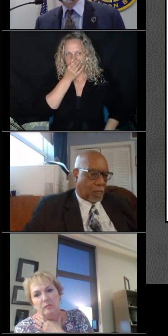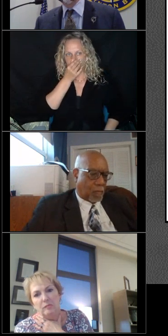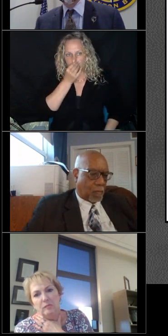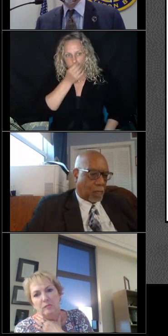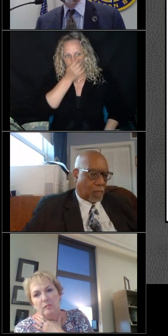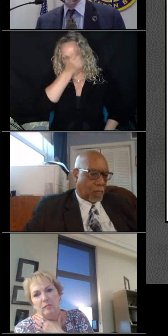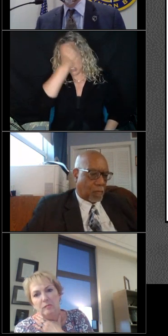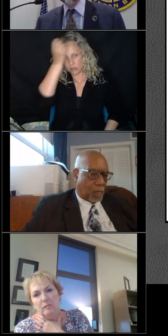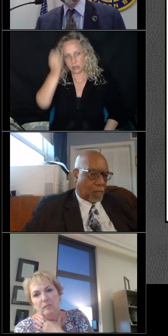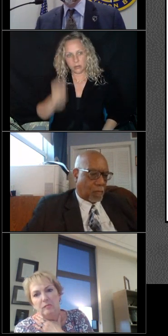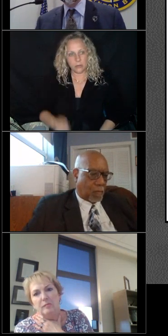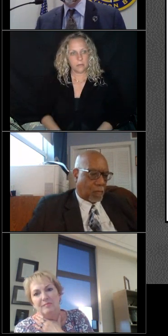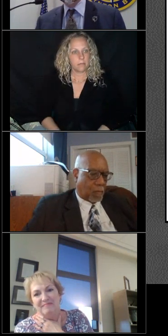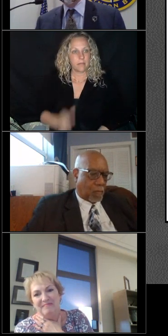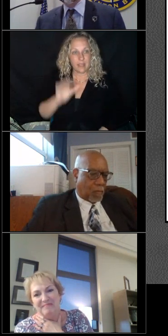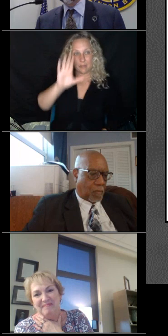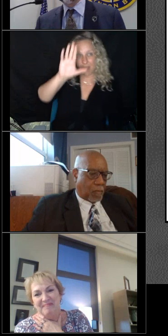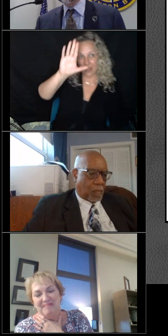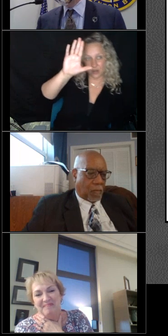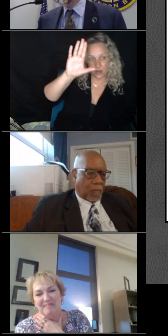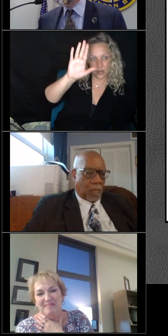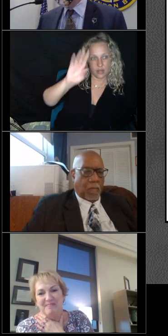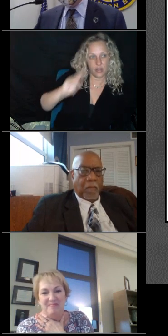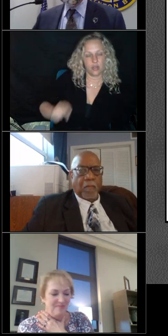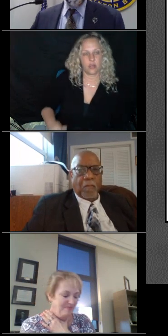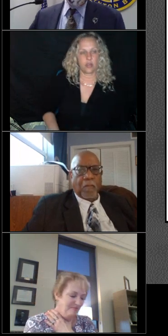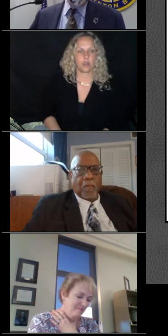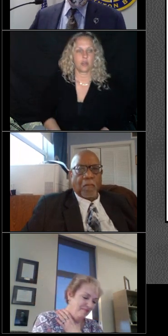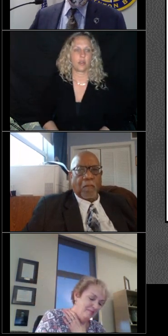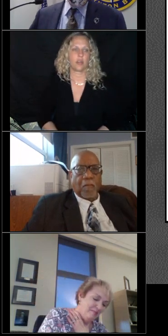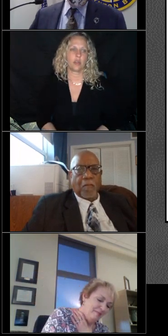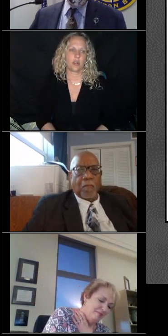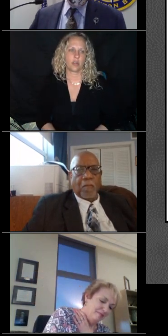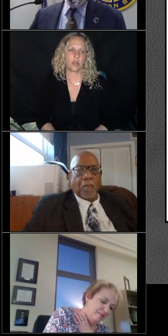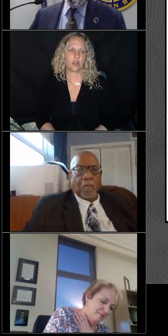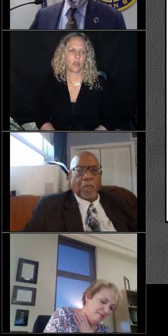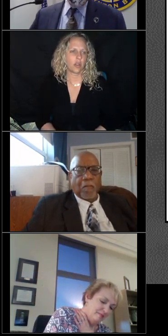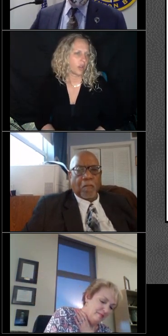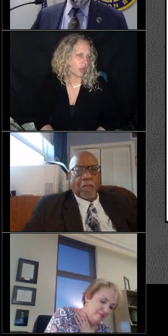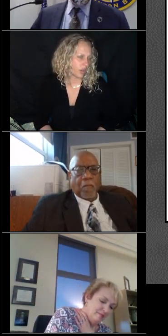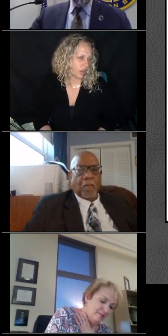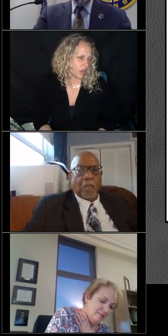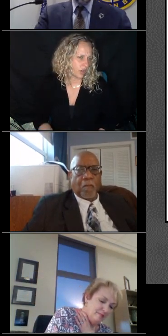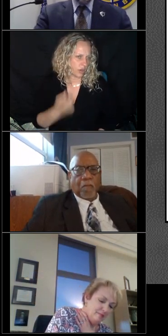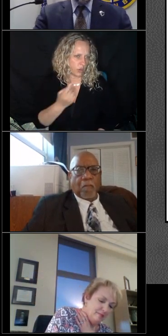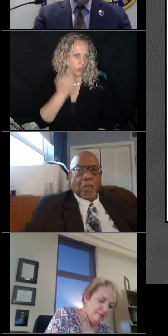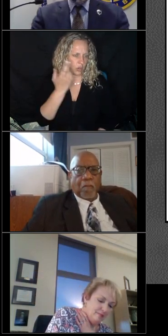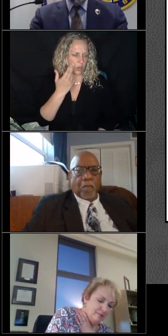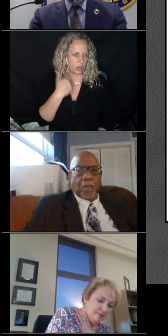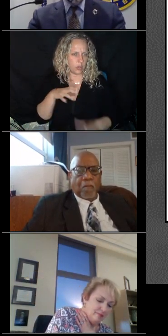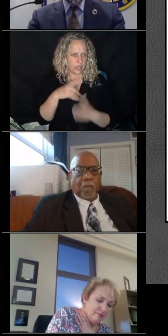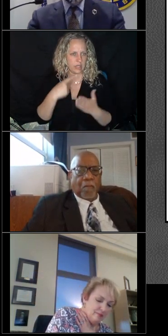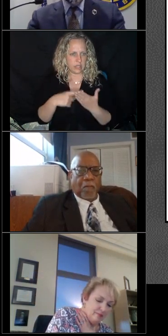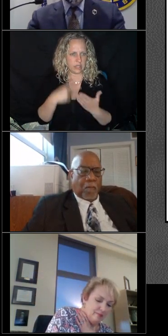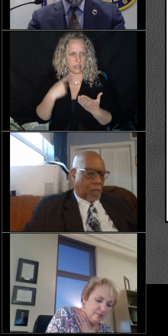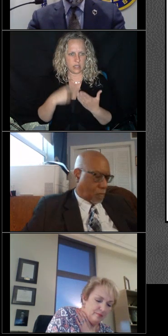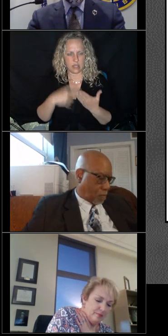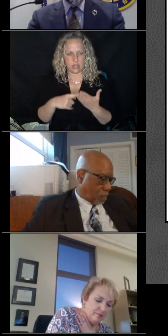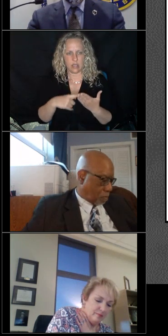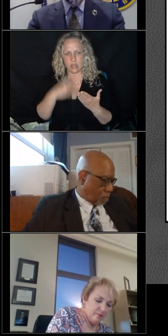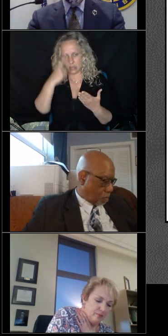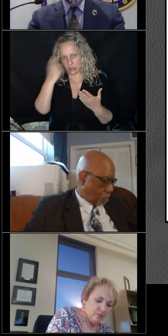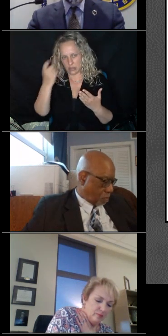May I interject? Sorry. Yes. Just to say, I mean, one of the reasons that we did discuss this is because